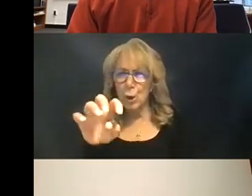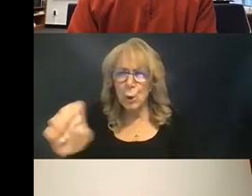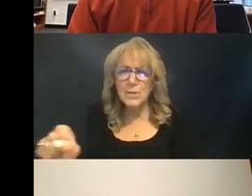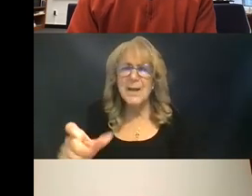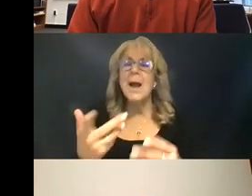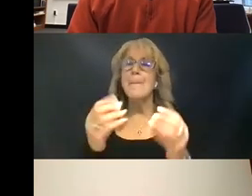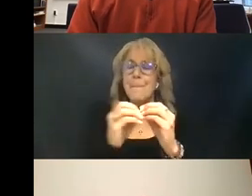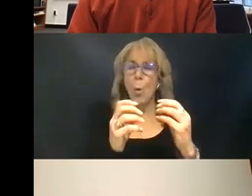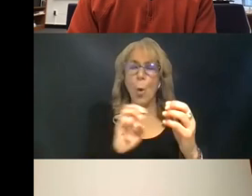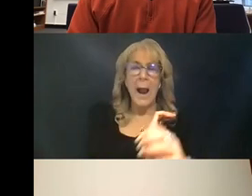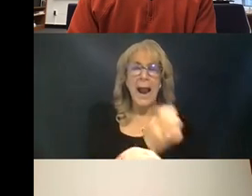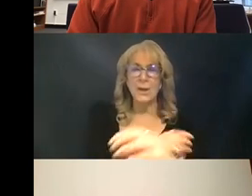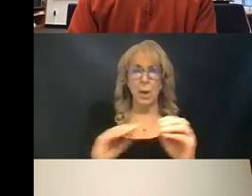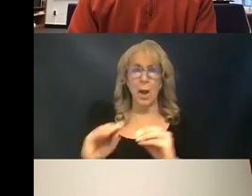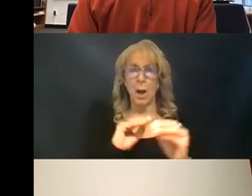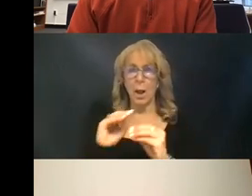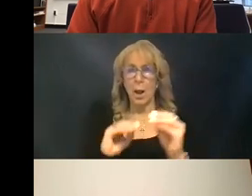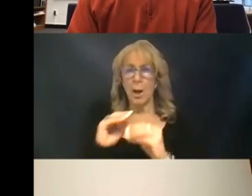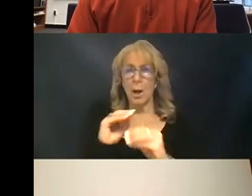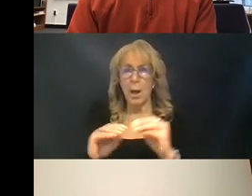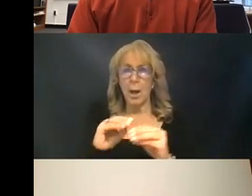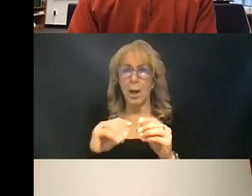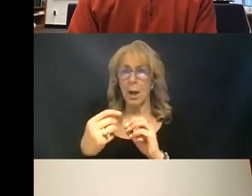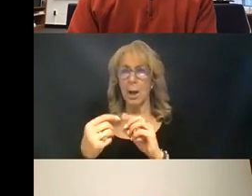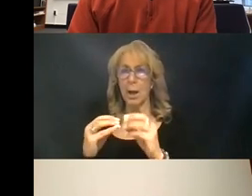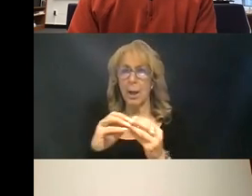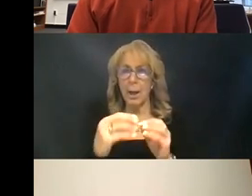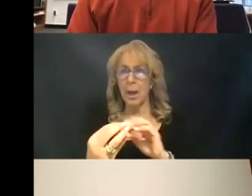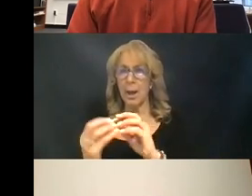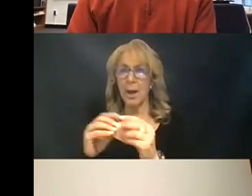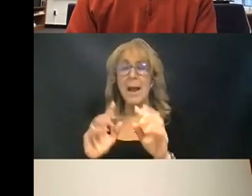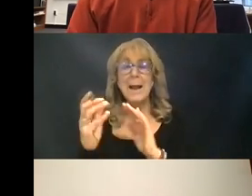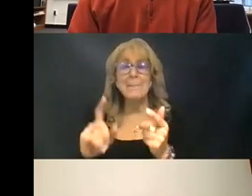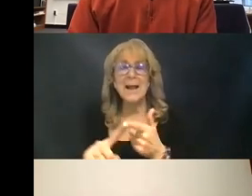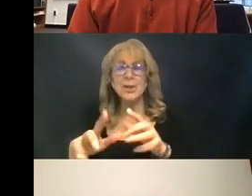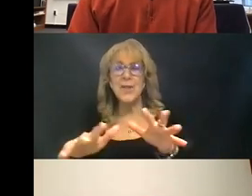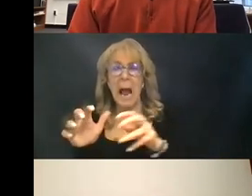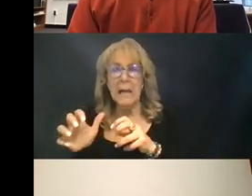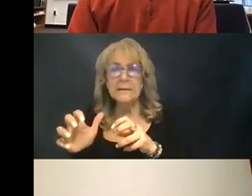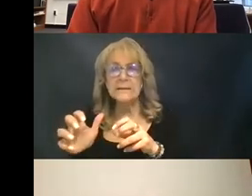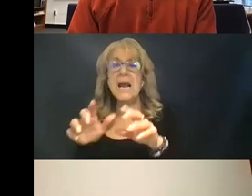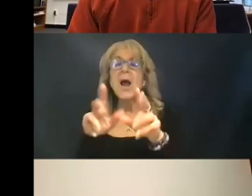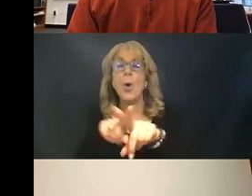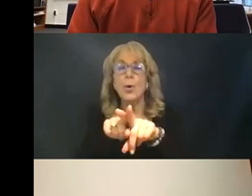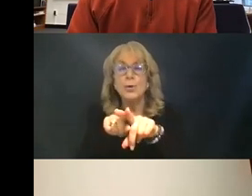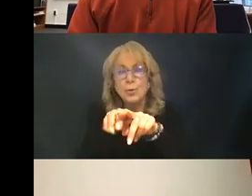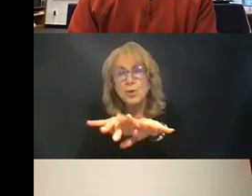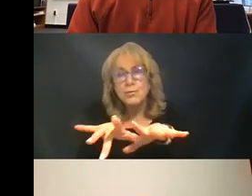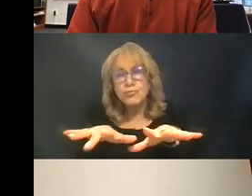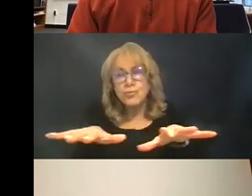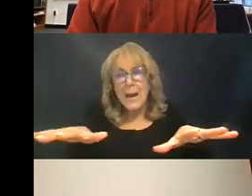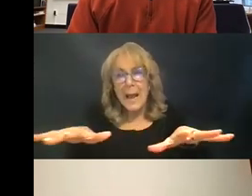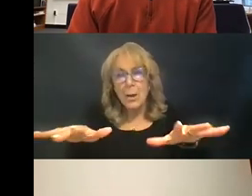and they're moving around a lot more compared to the ice. And they're also spread out more at the bottom of the